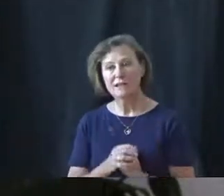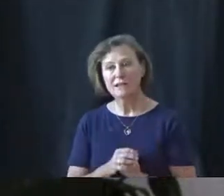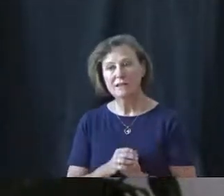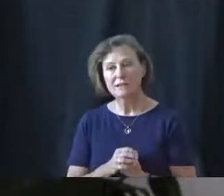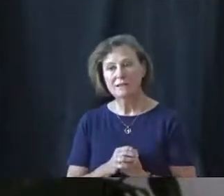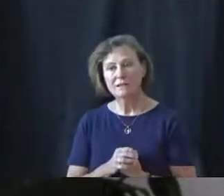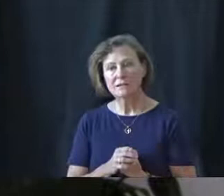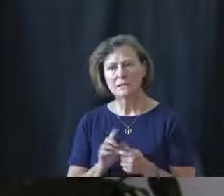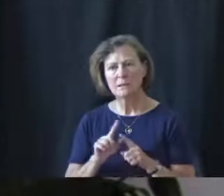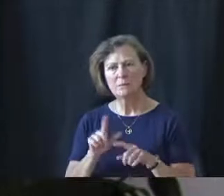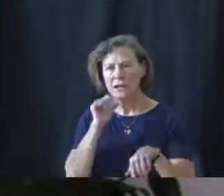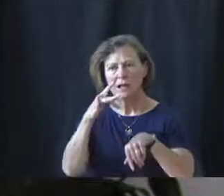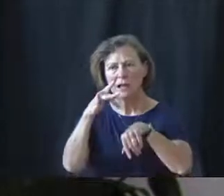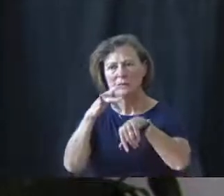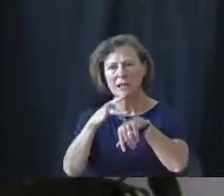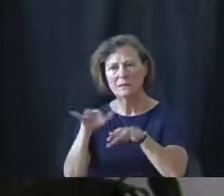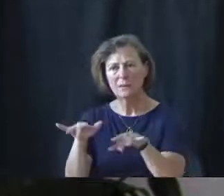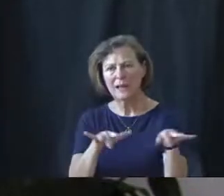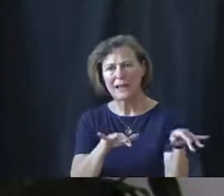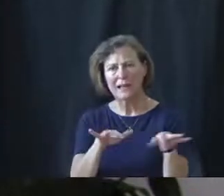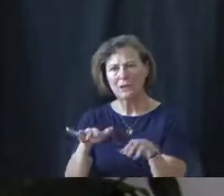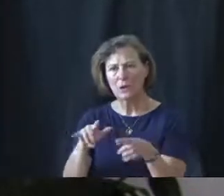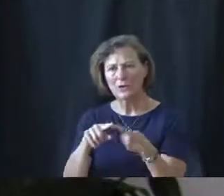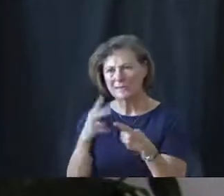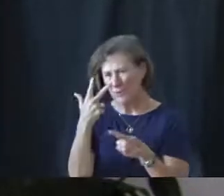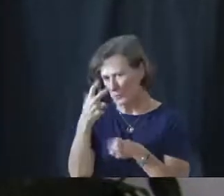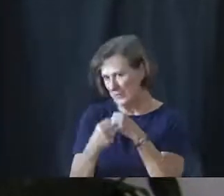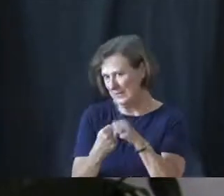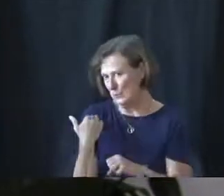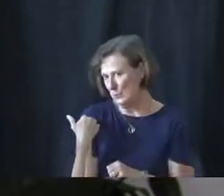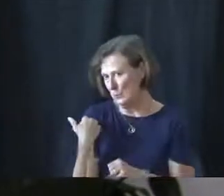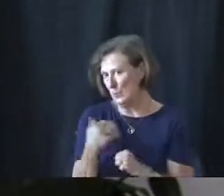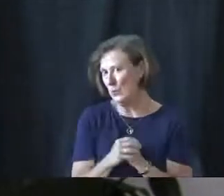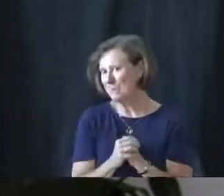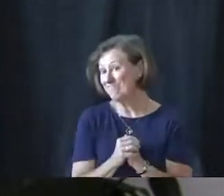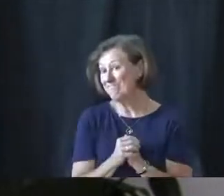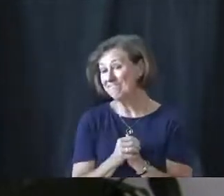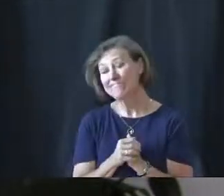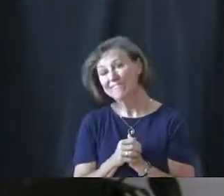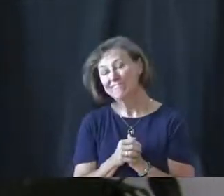though I didn't touch the piano until just 3 years ago.